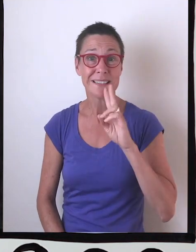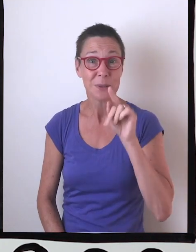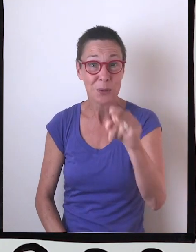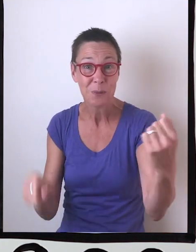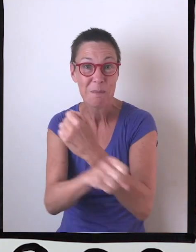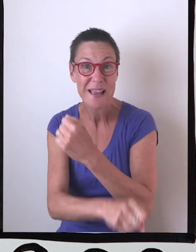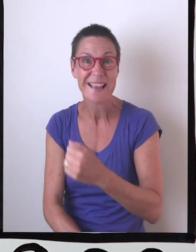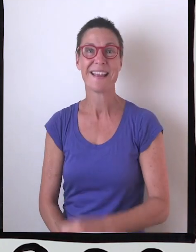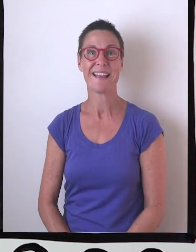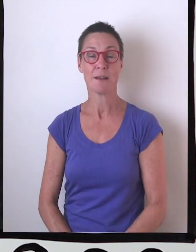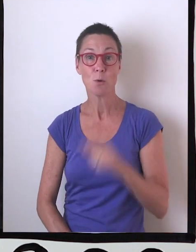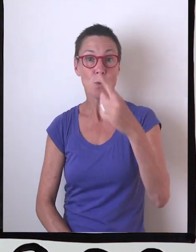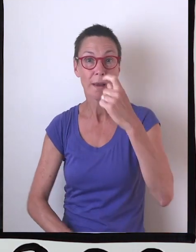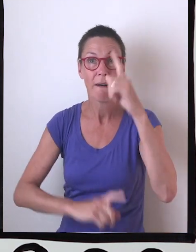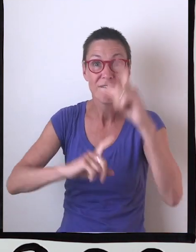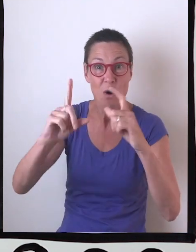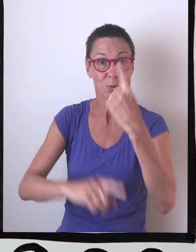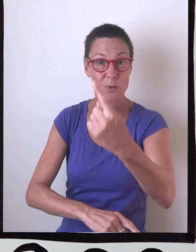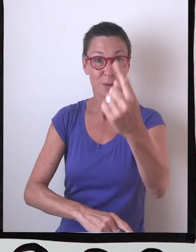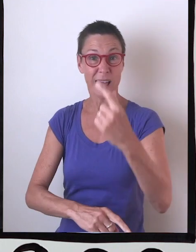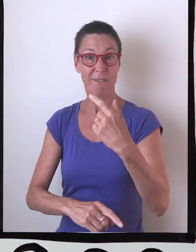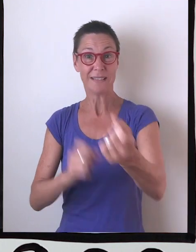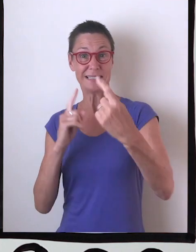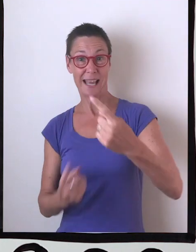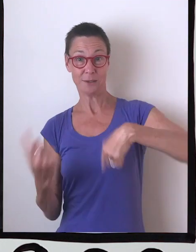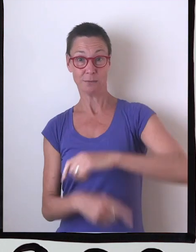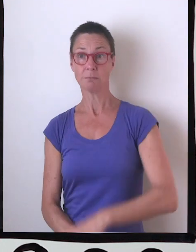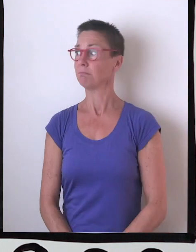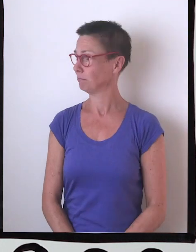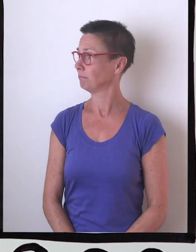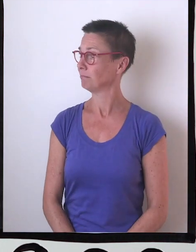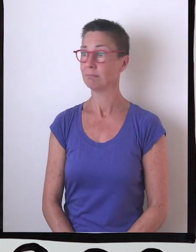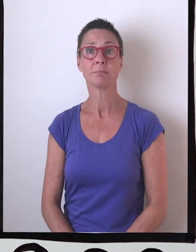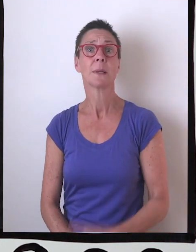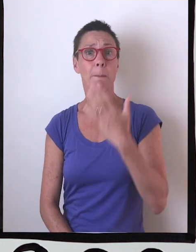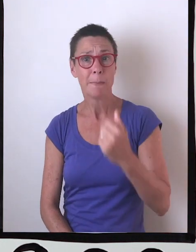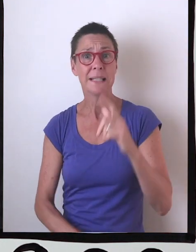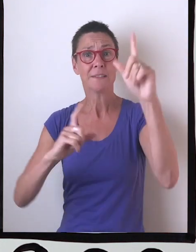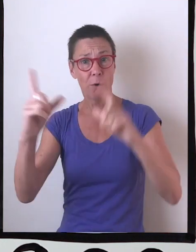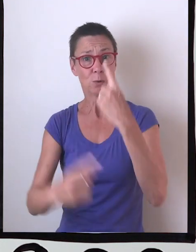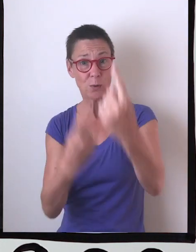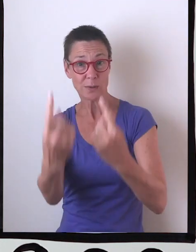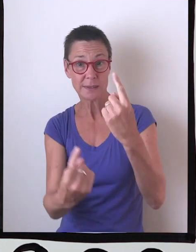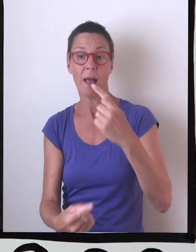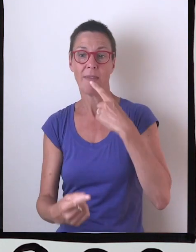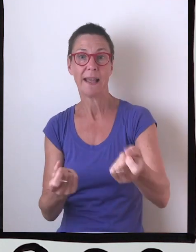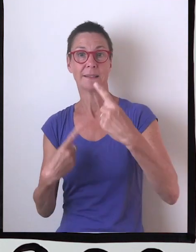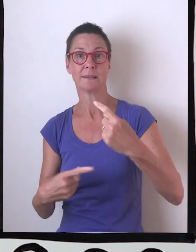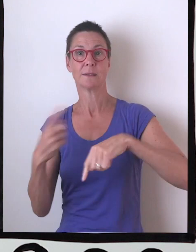your handshakes. You can take photos of them and send them to us, can't they? Absolutely. Please take photos and send them